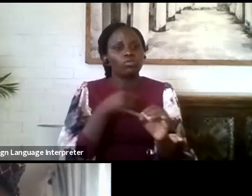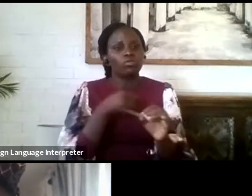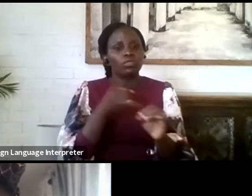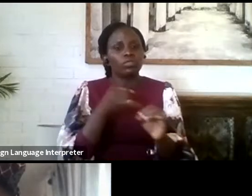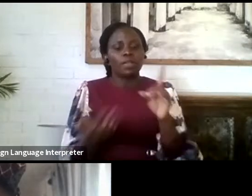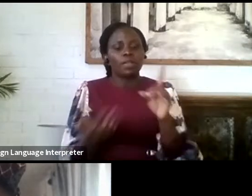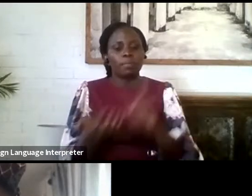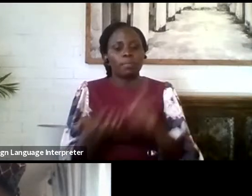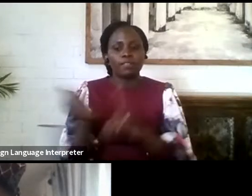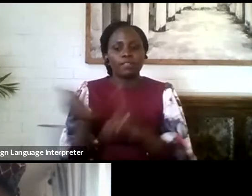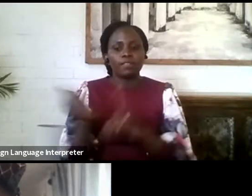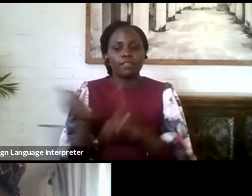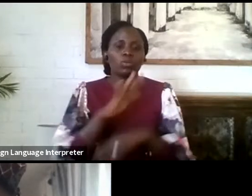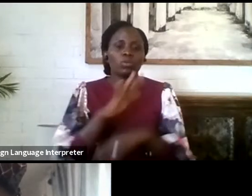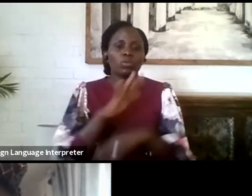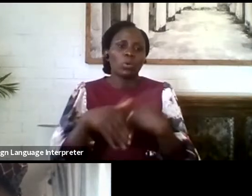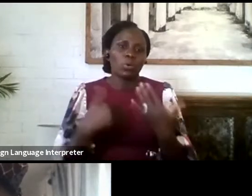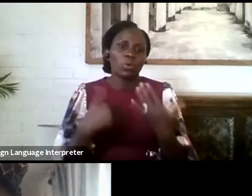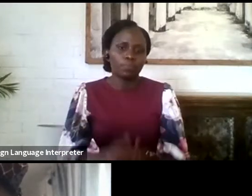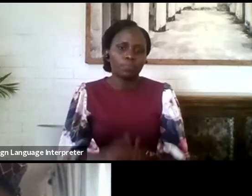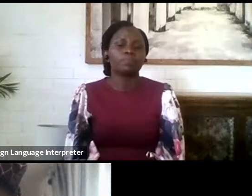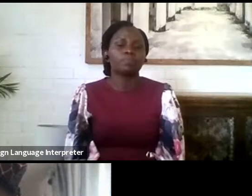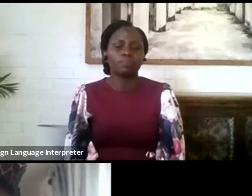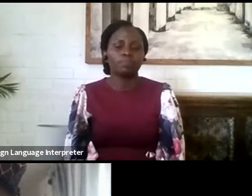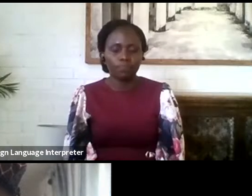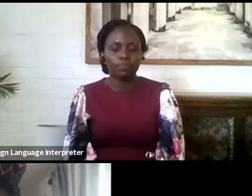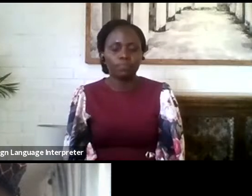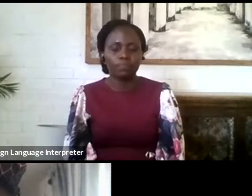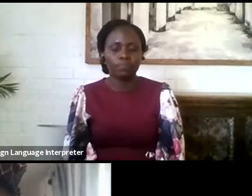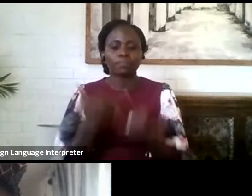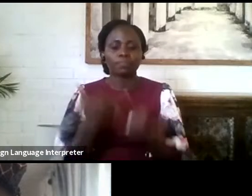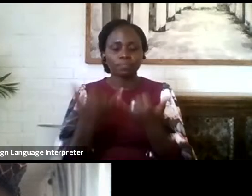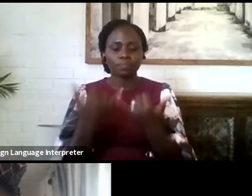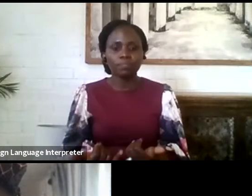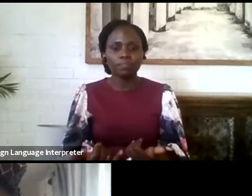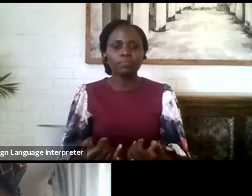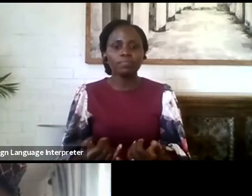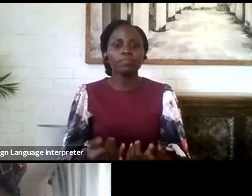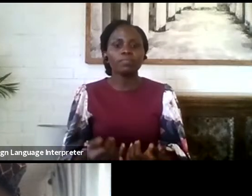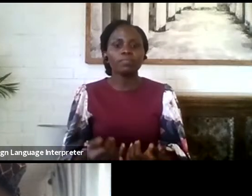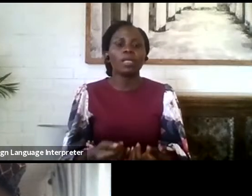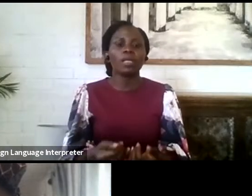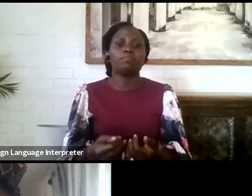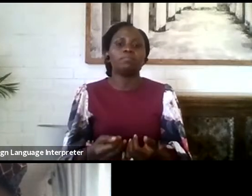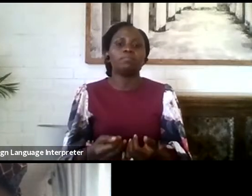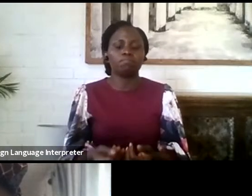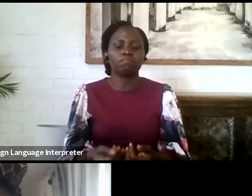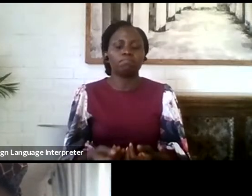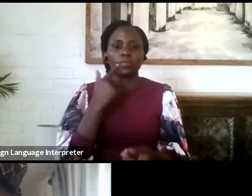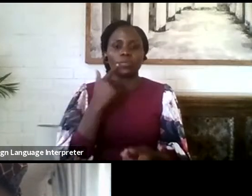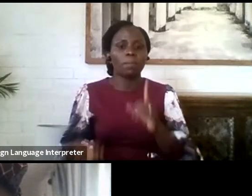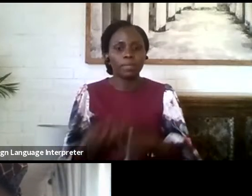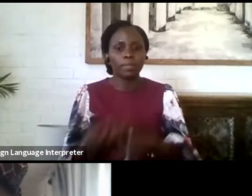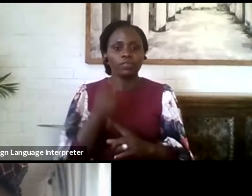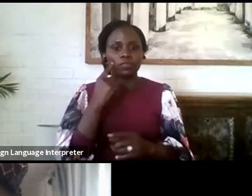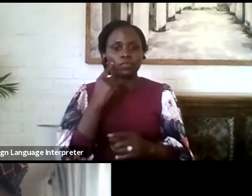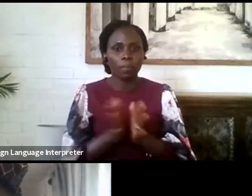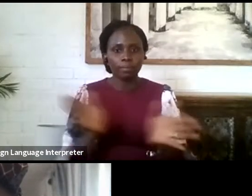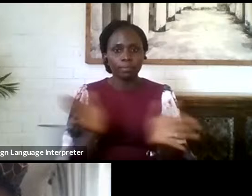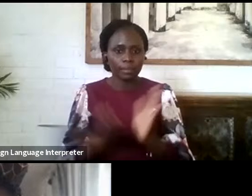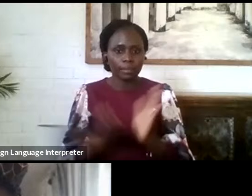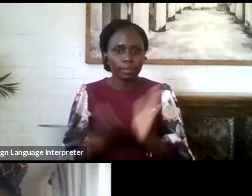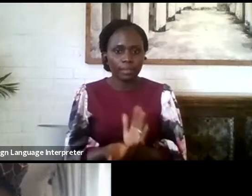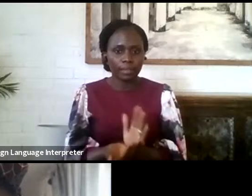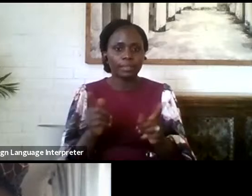Having looked at the potential benefits of digital ID for the private sector as well as the public sector, especially for citizens, for governments, and